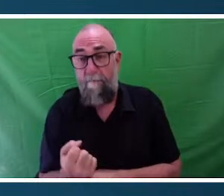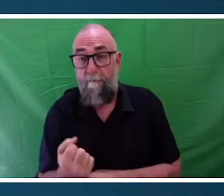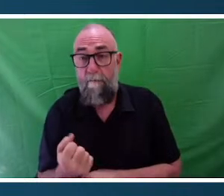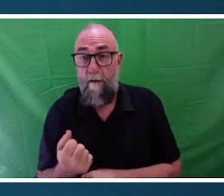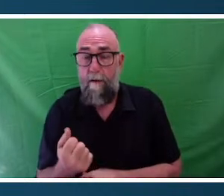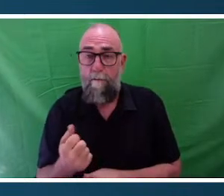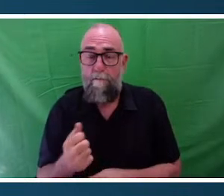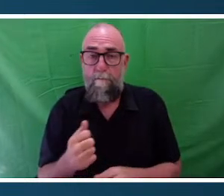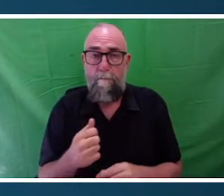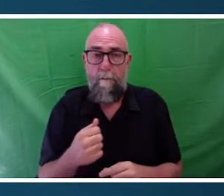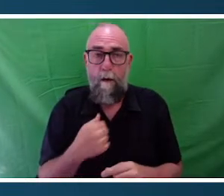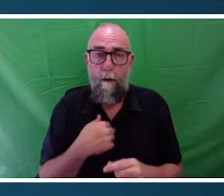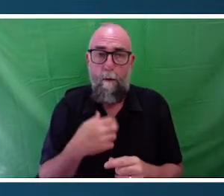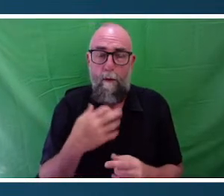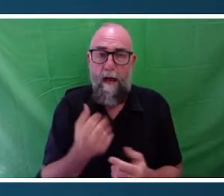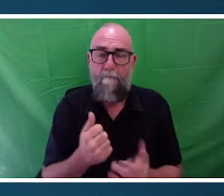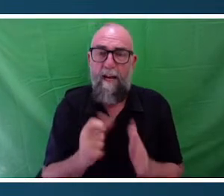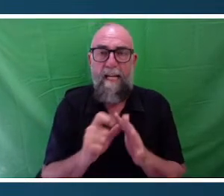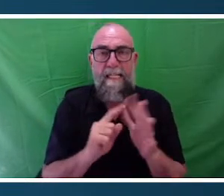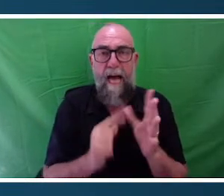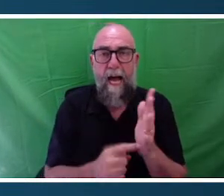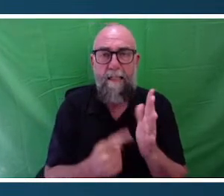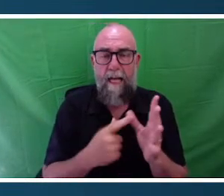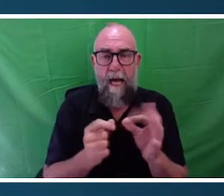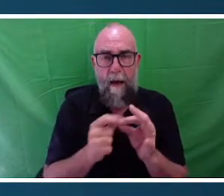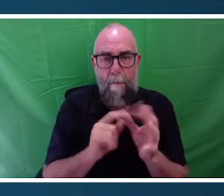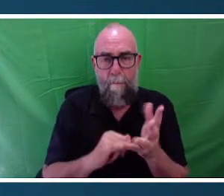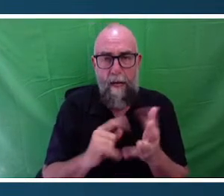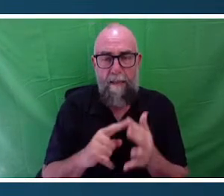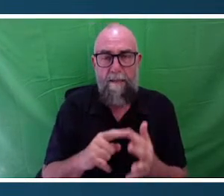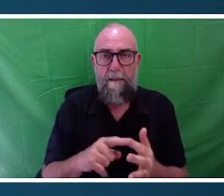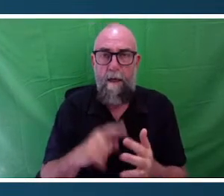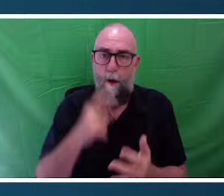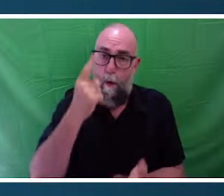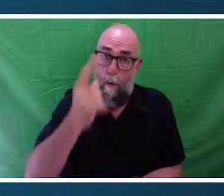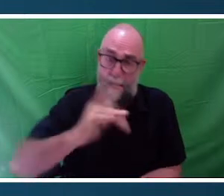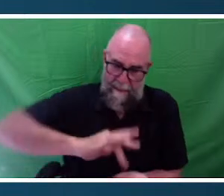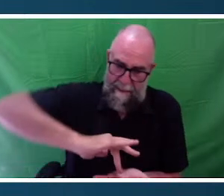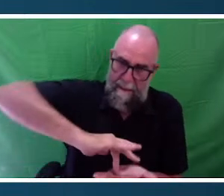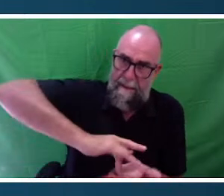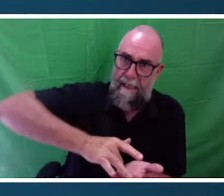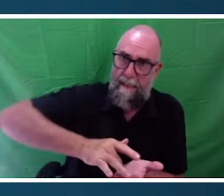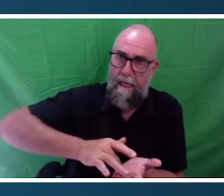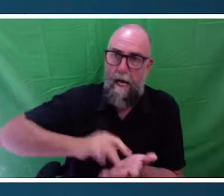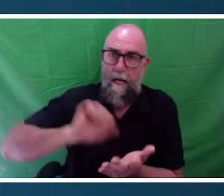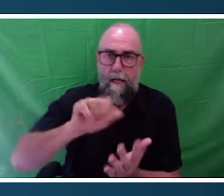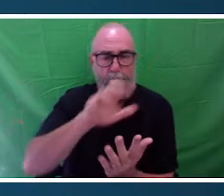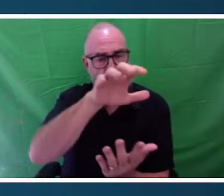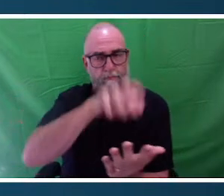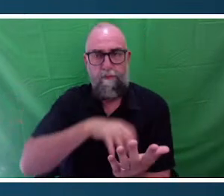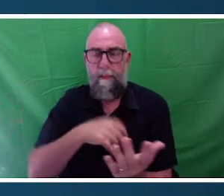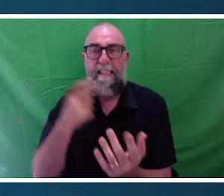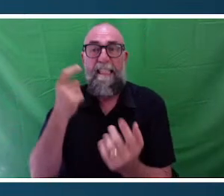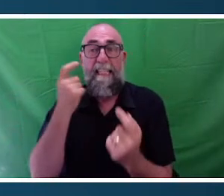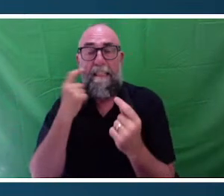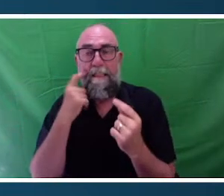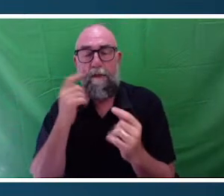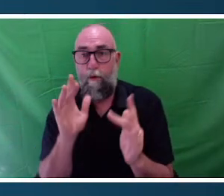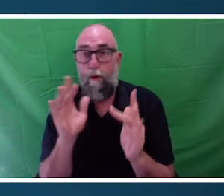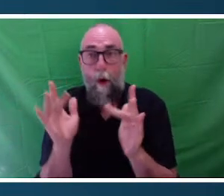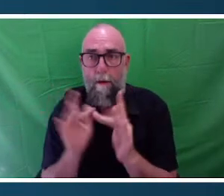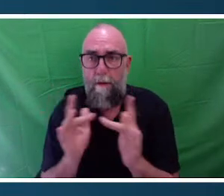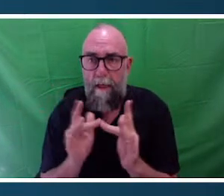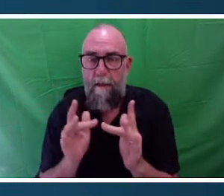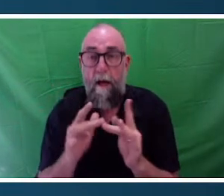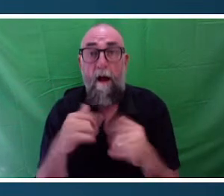centralized worker contact database. This will help for outreach and communication with worker, especially in times of crisis, such as during